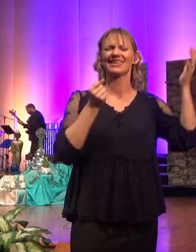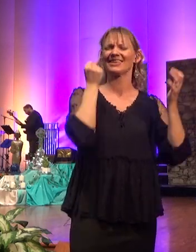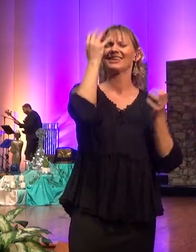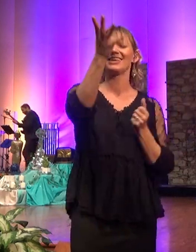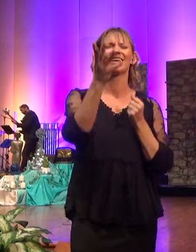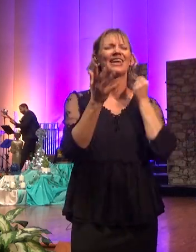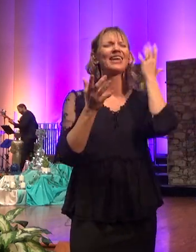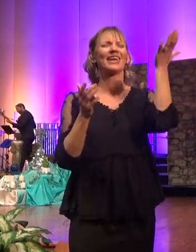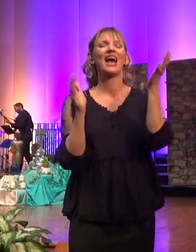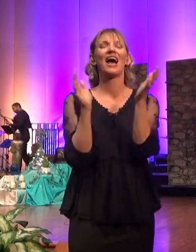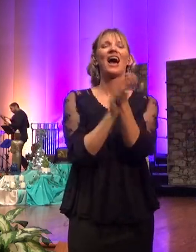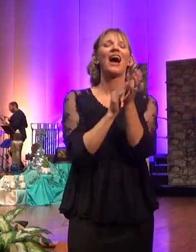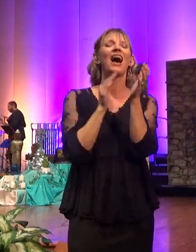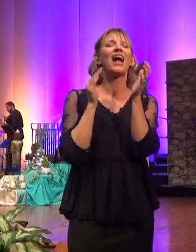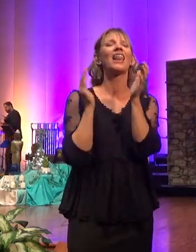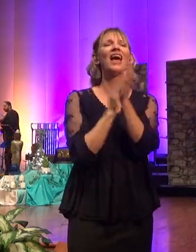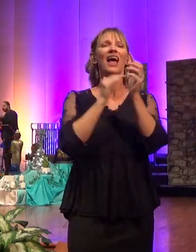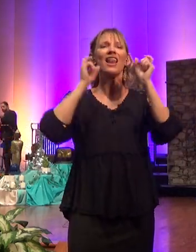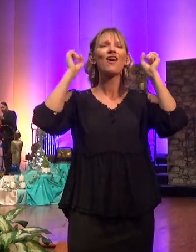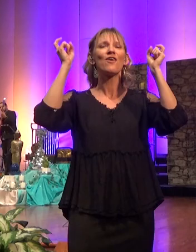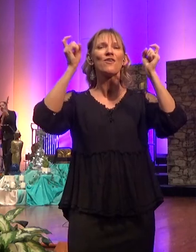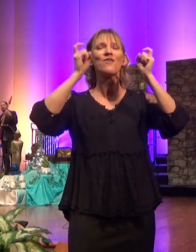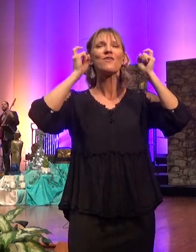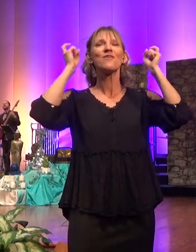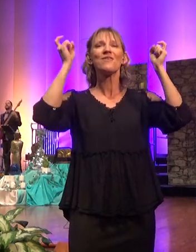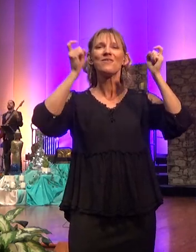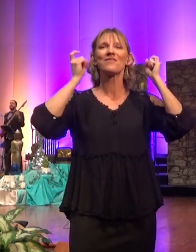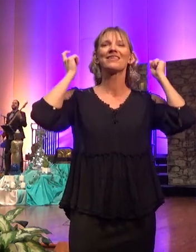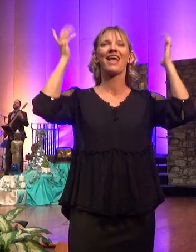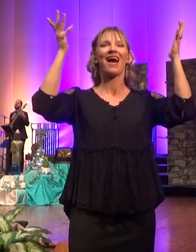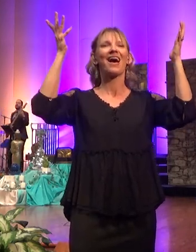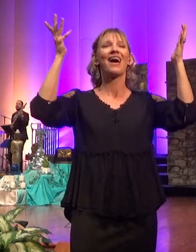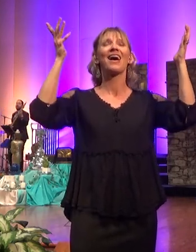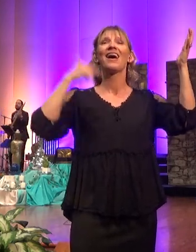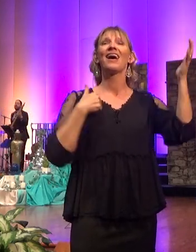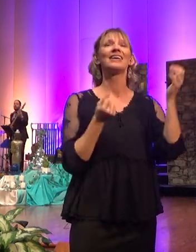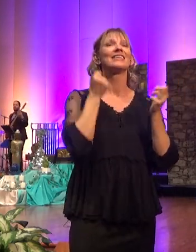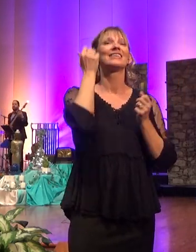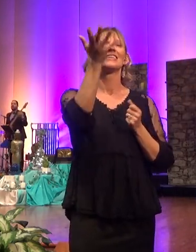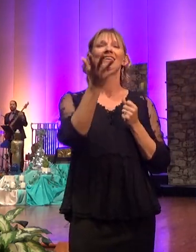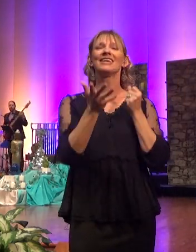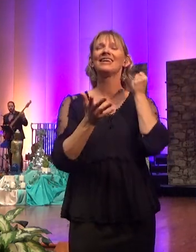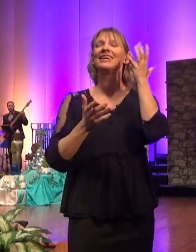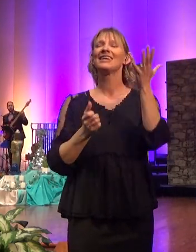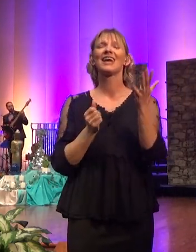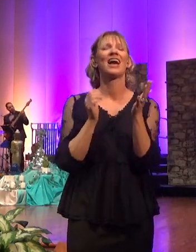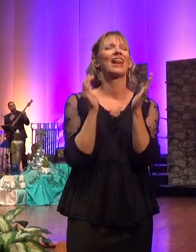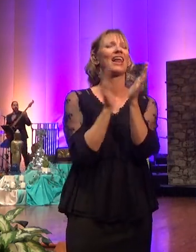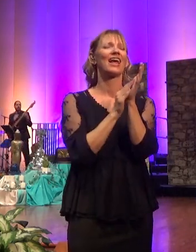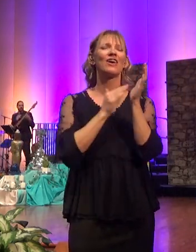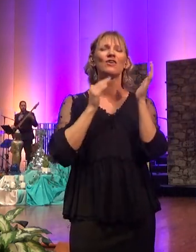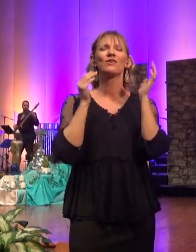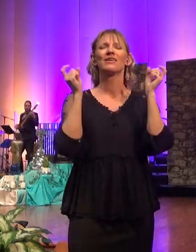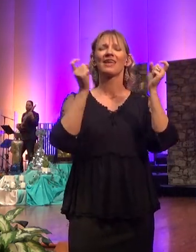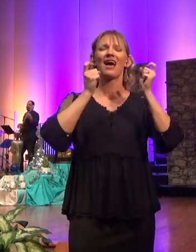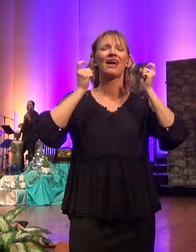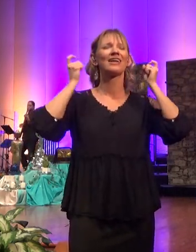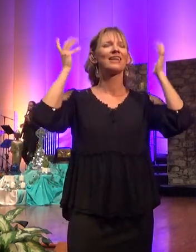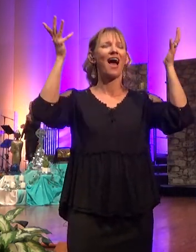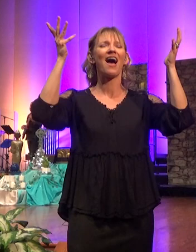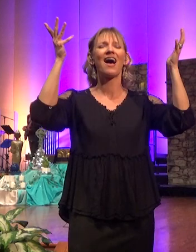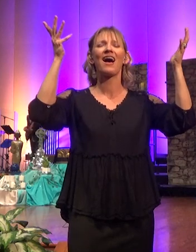sing hallelujah, I sing